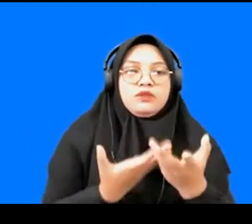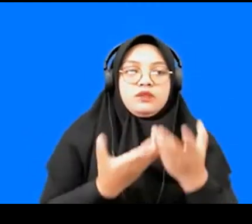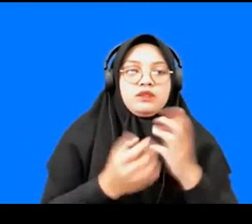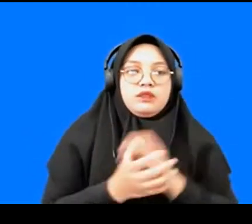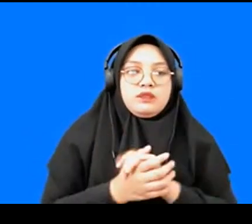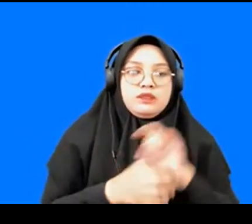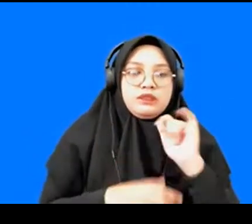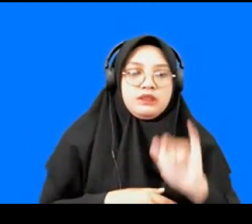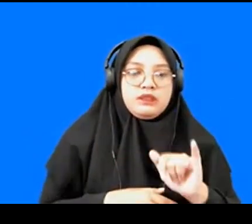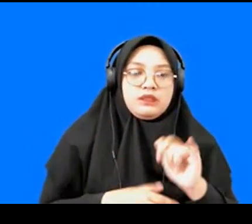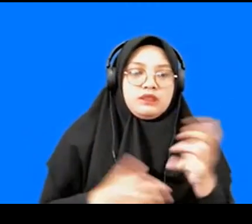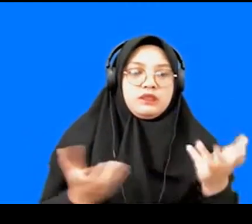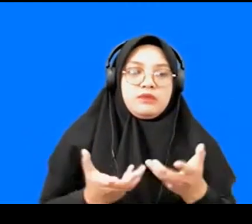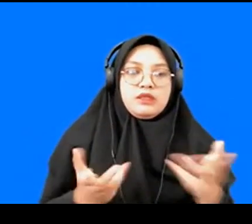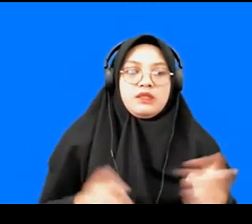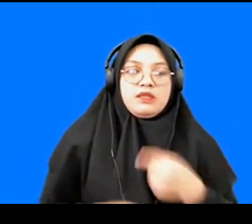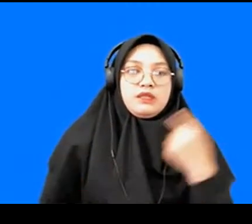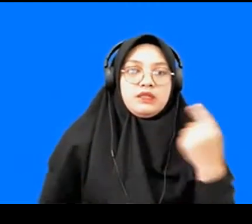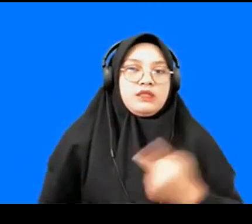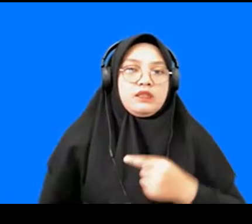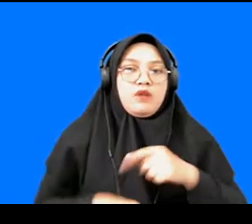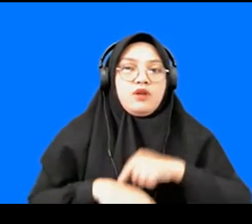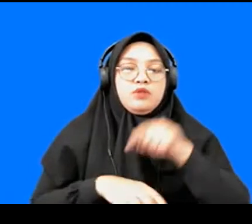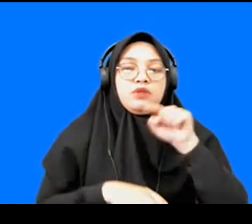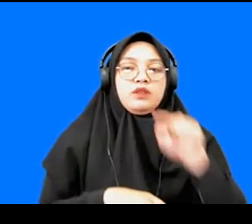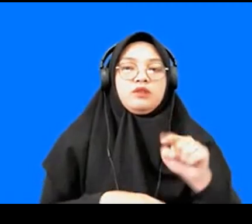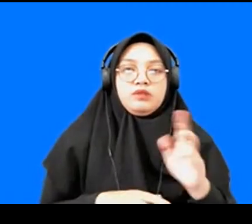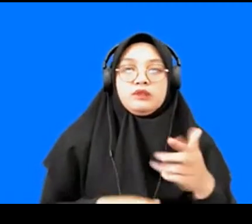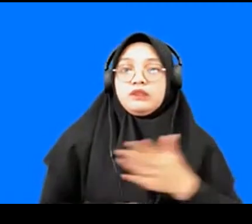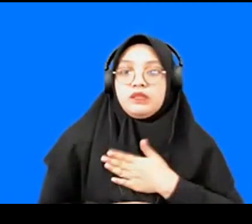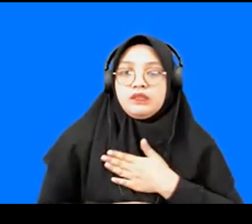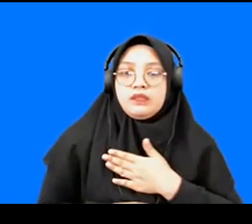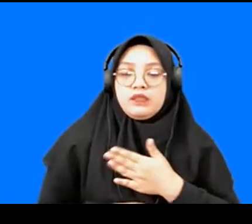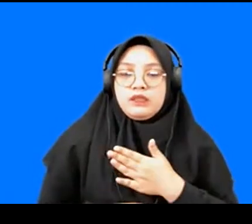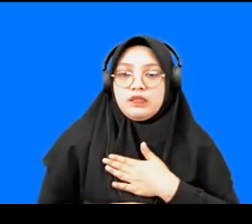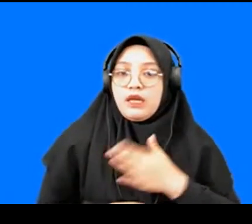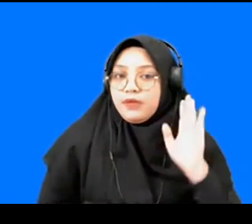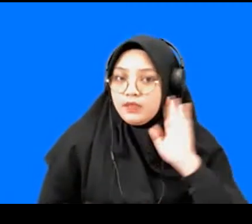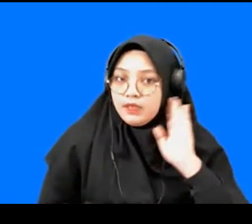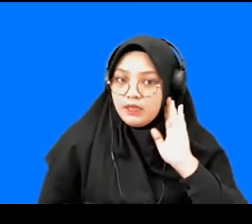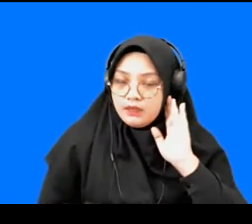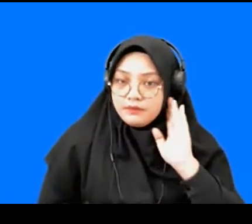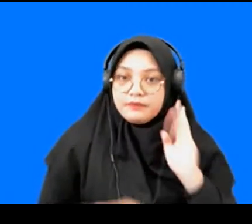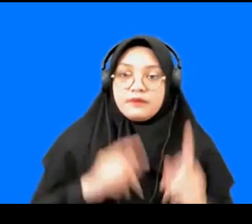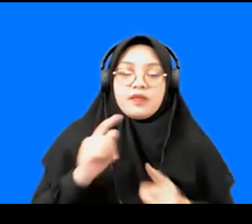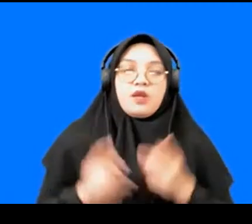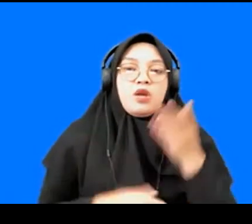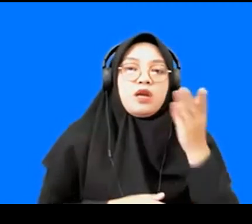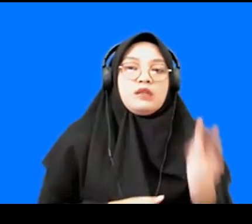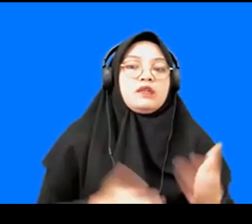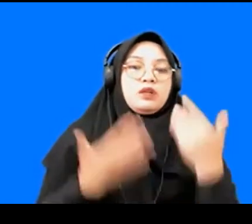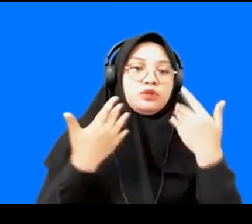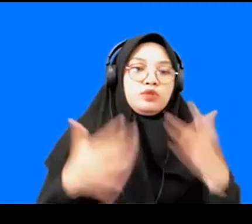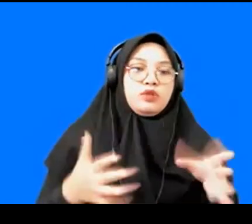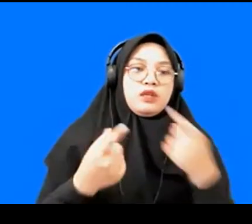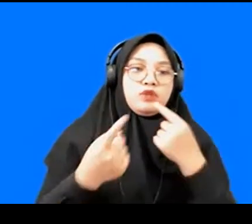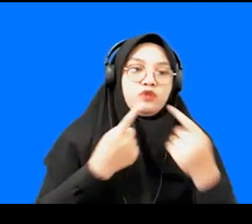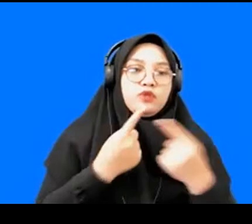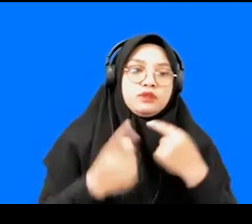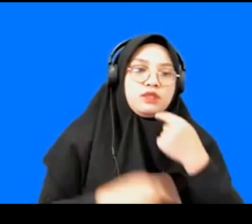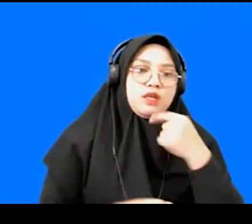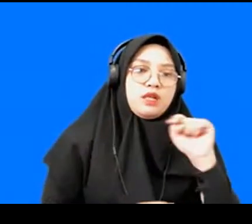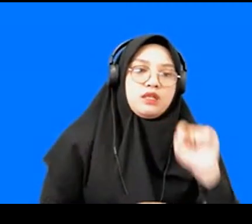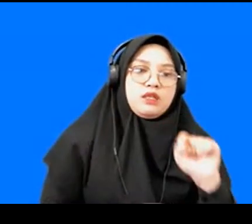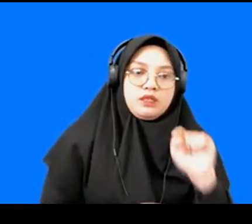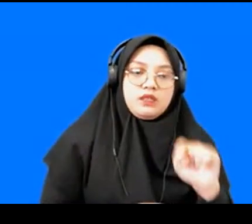know, I hear you when you mentioned that is you have been discussing with, even interviewing high net worth individual in